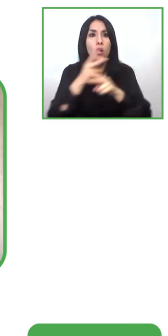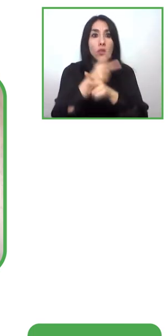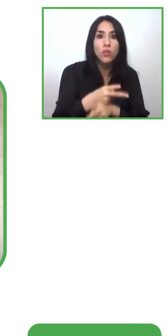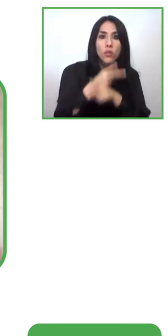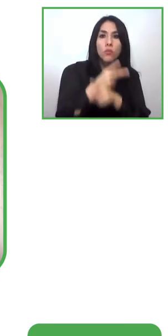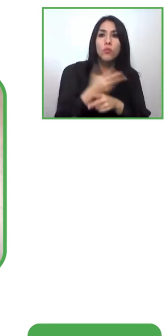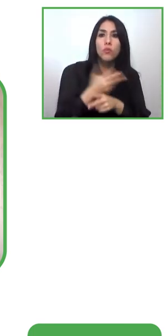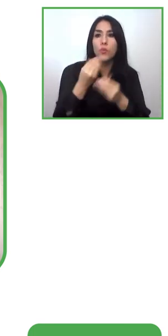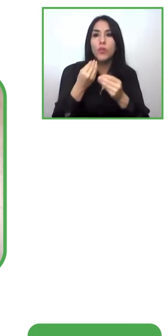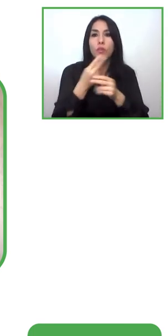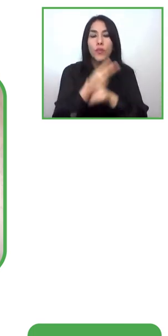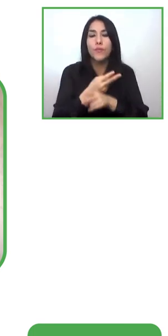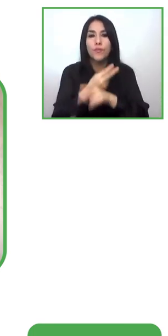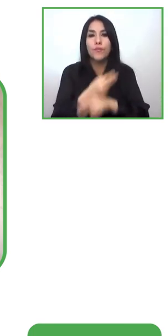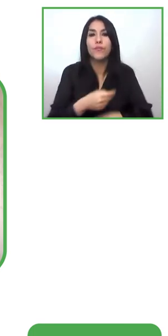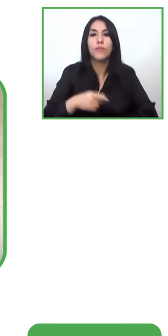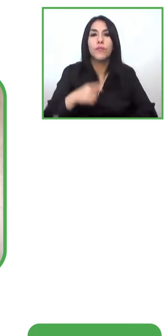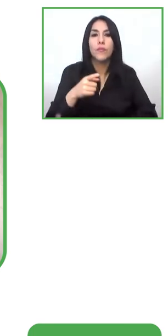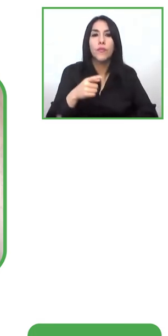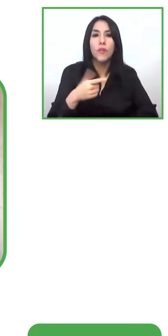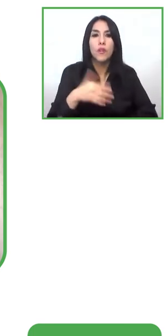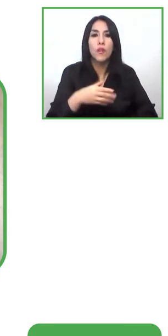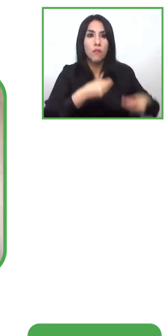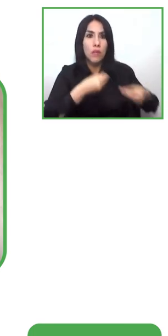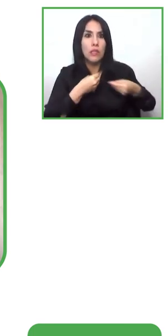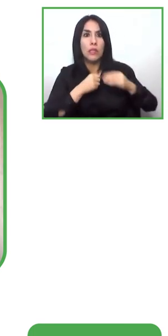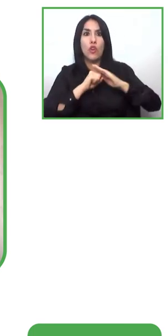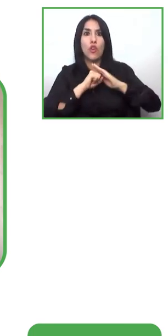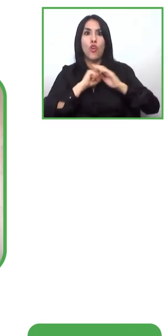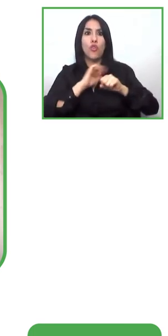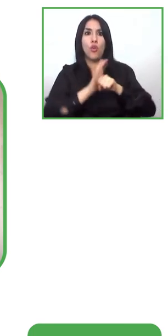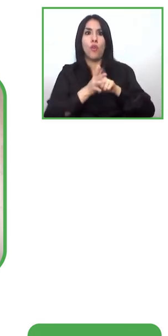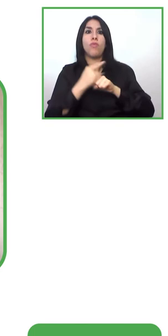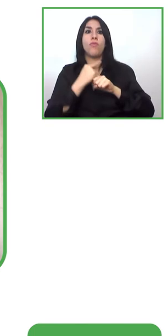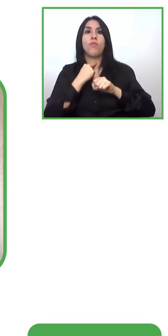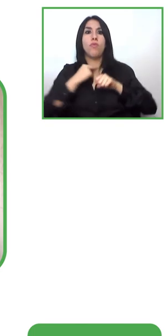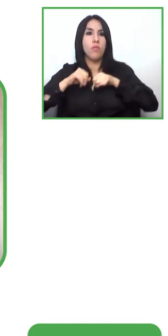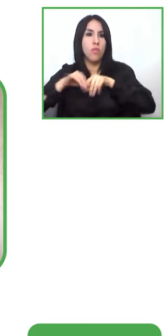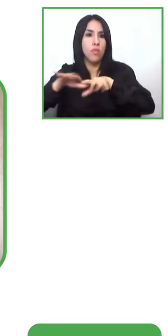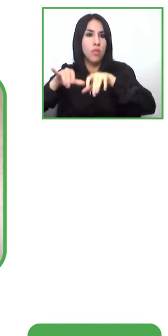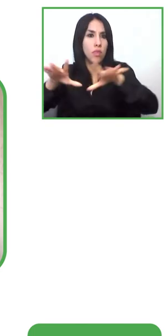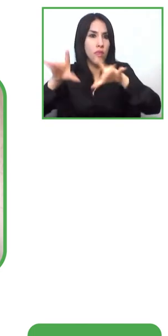long times, and people with disabilities in a way are more vulnerable to